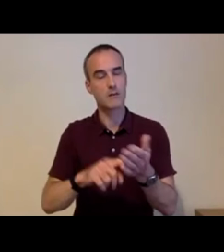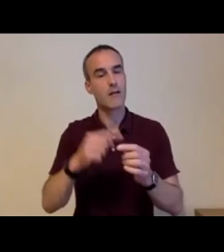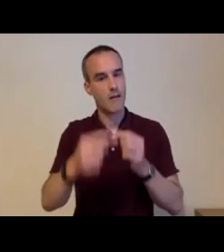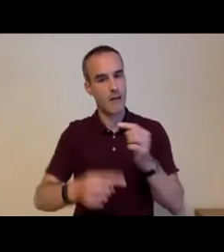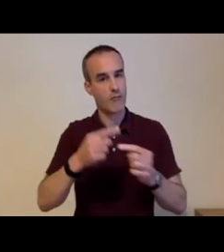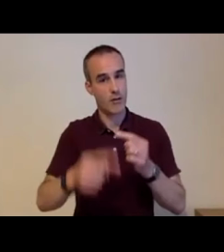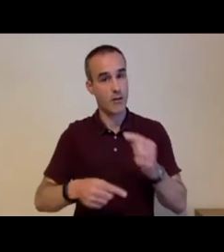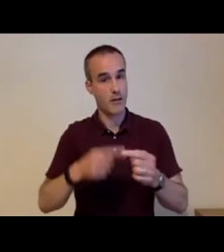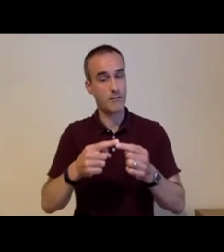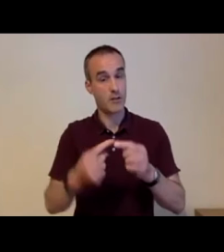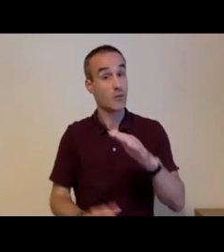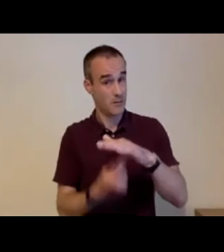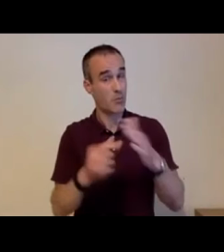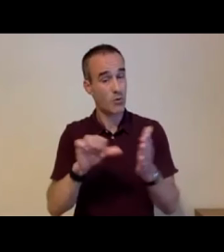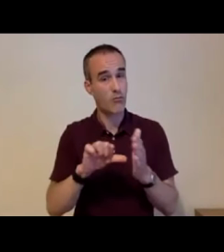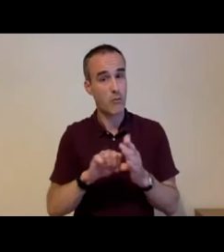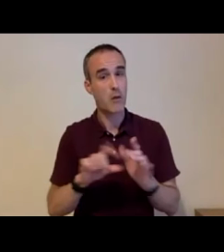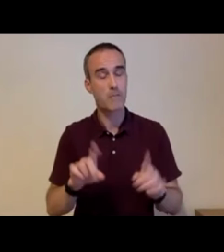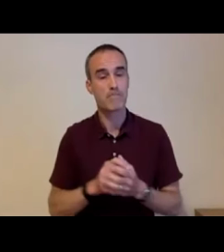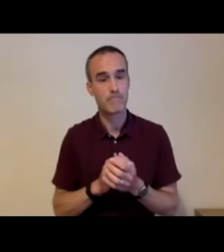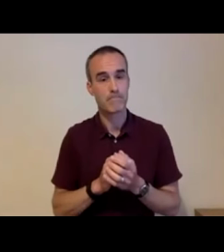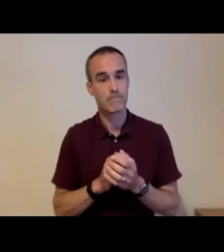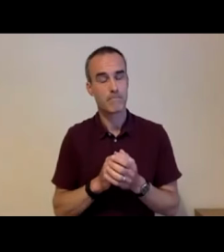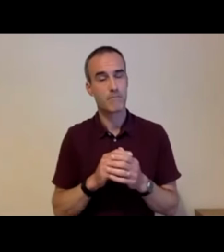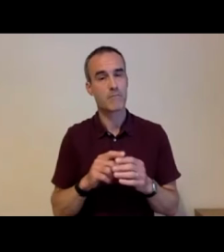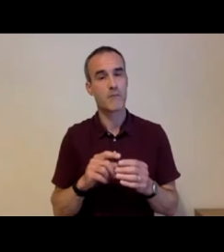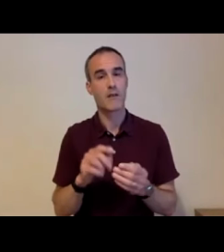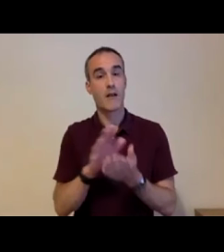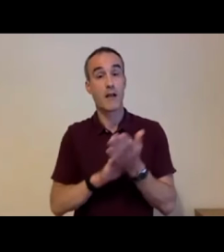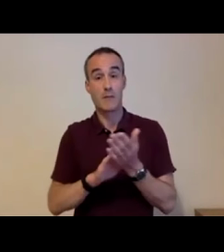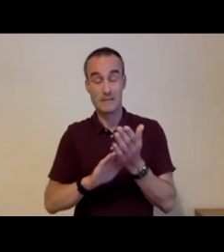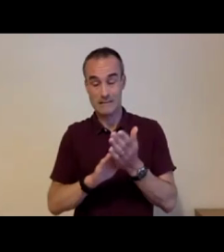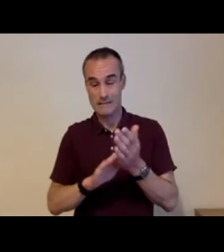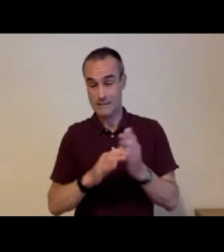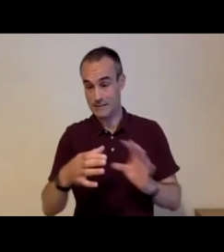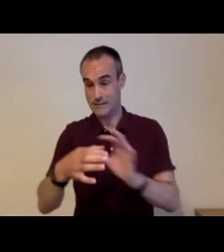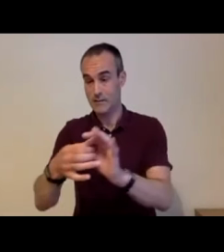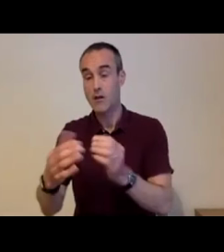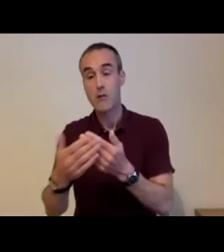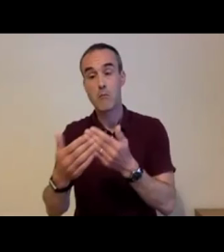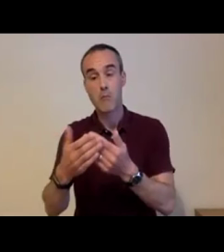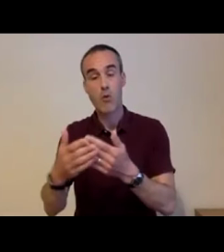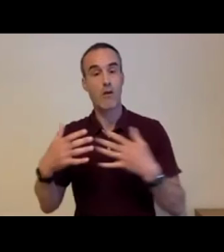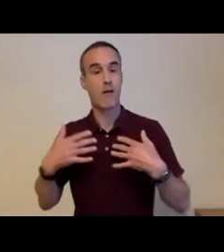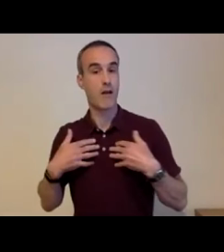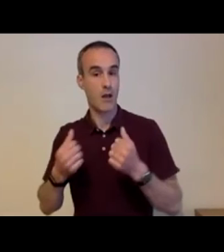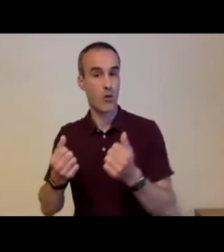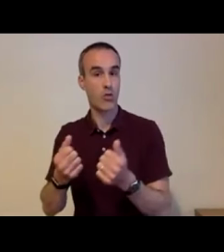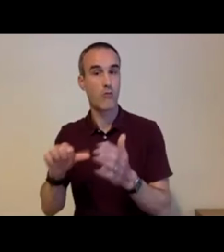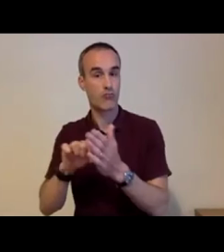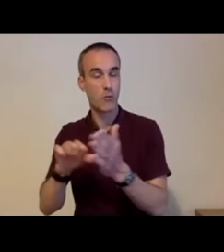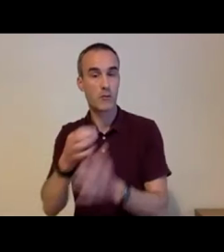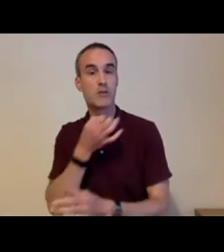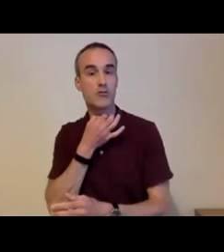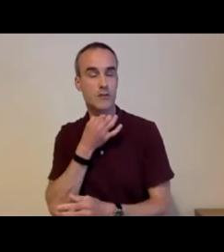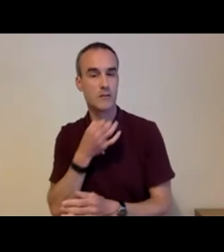problems and leading to further substantial health risks, which we're only really recently